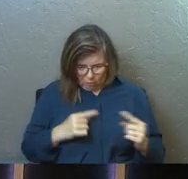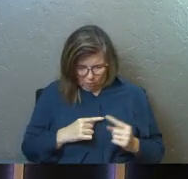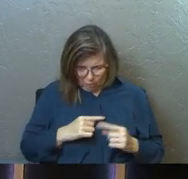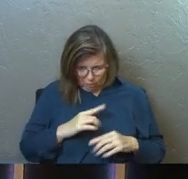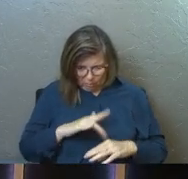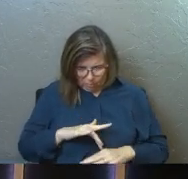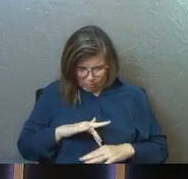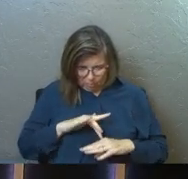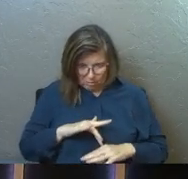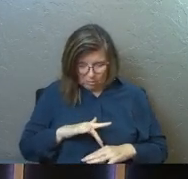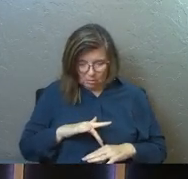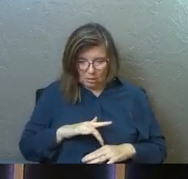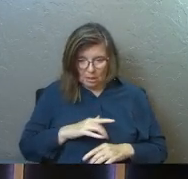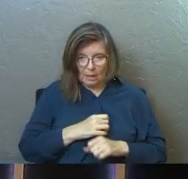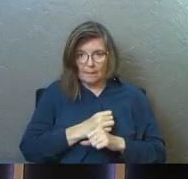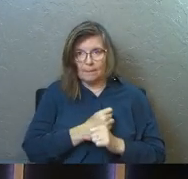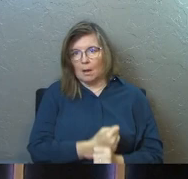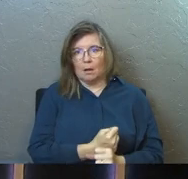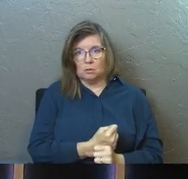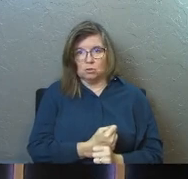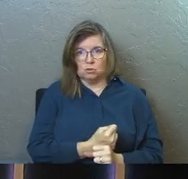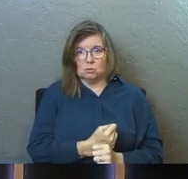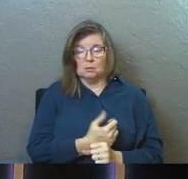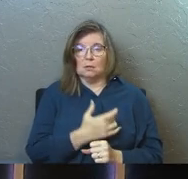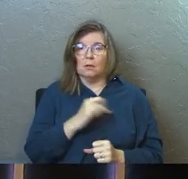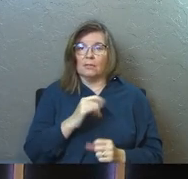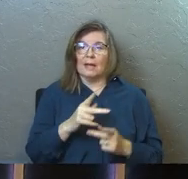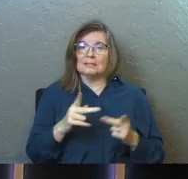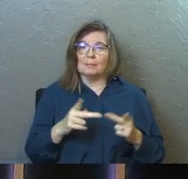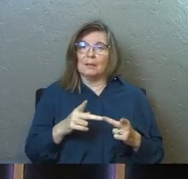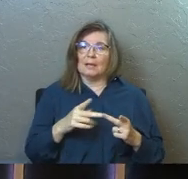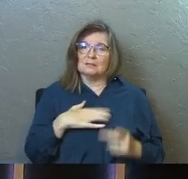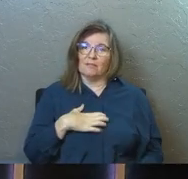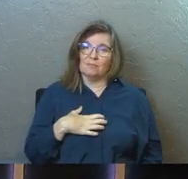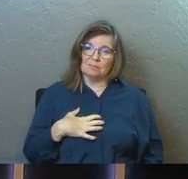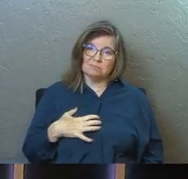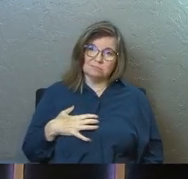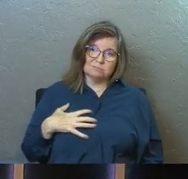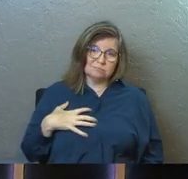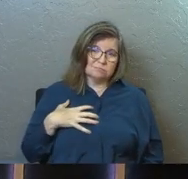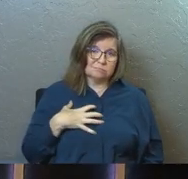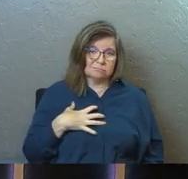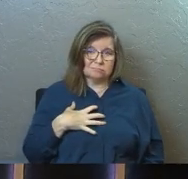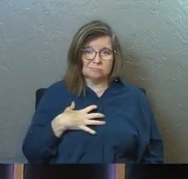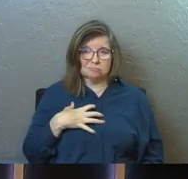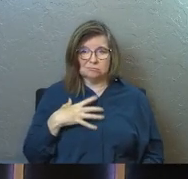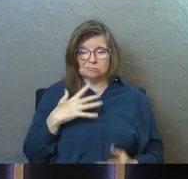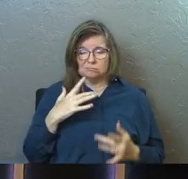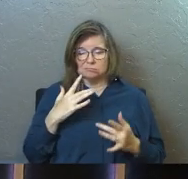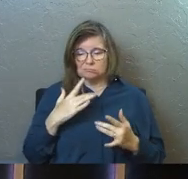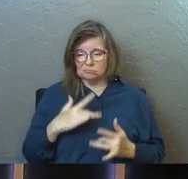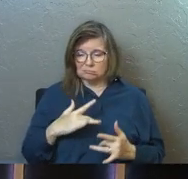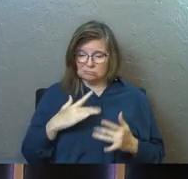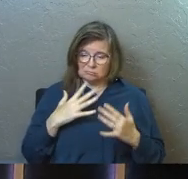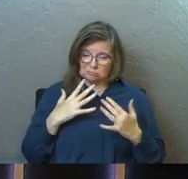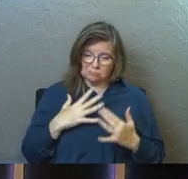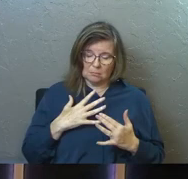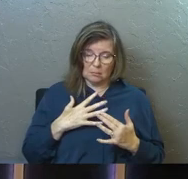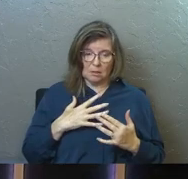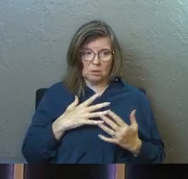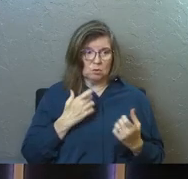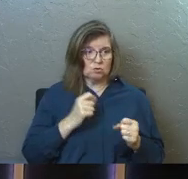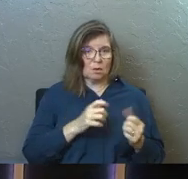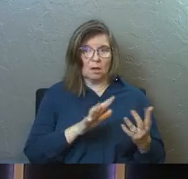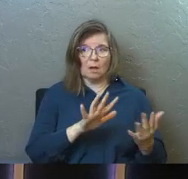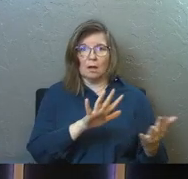of stuff will hurt you. Approval addiction is a place of misery. Approval addiction is a place of misery. You're living for others.